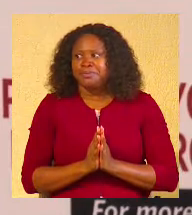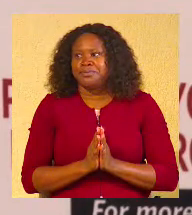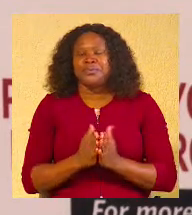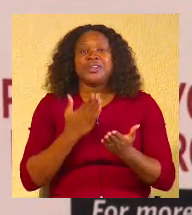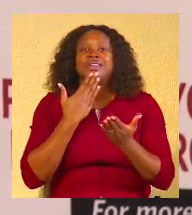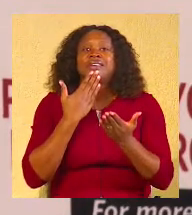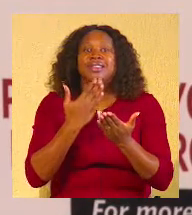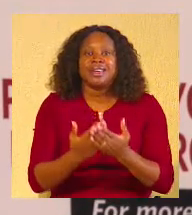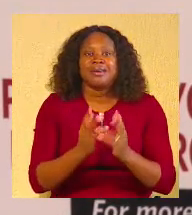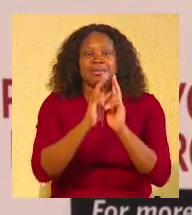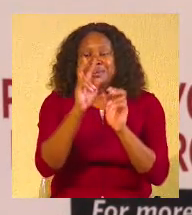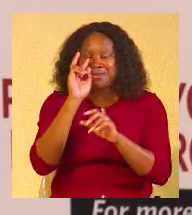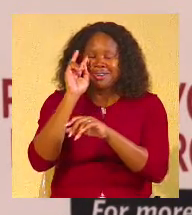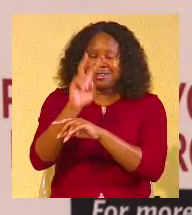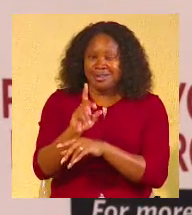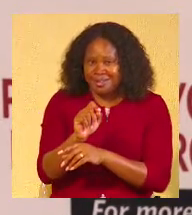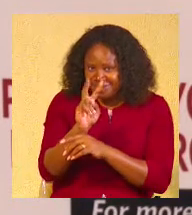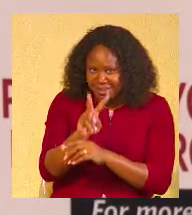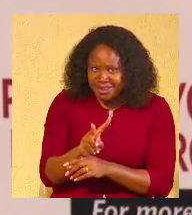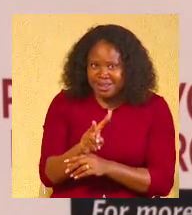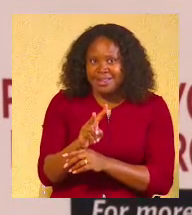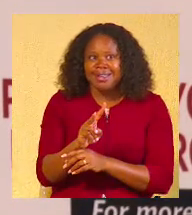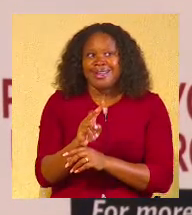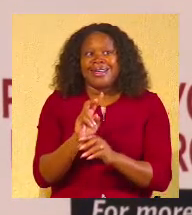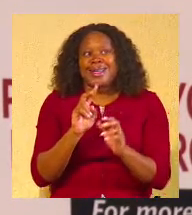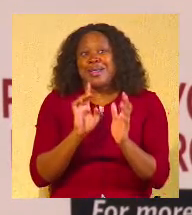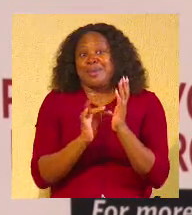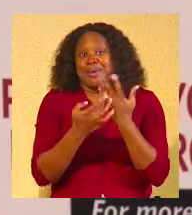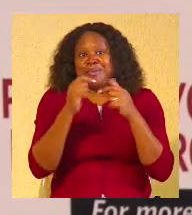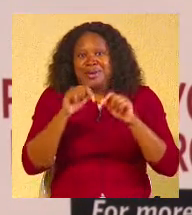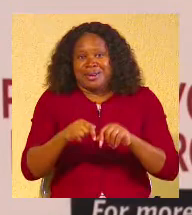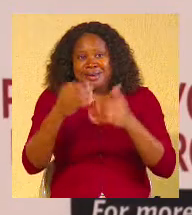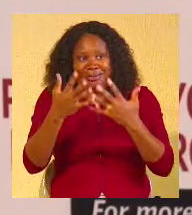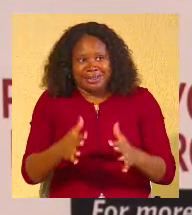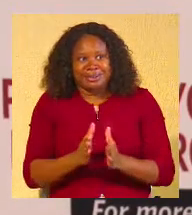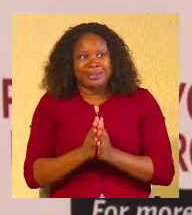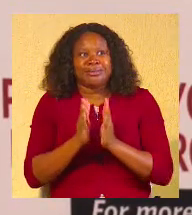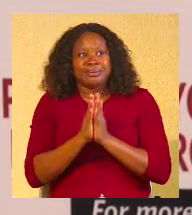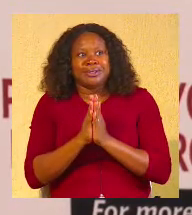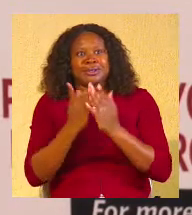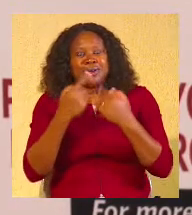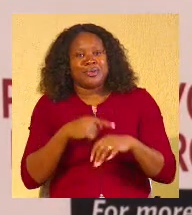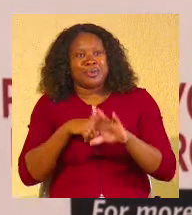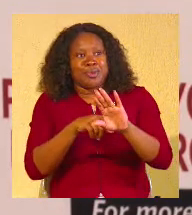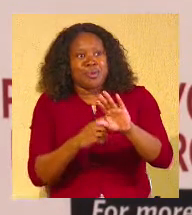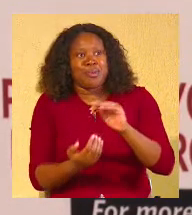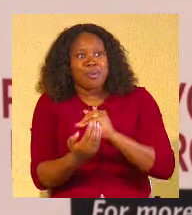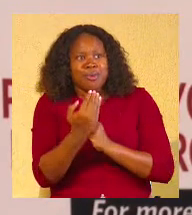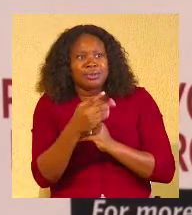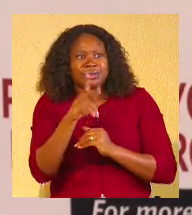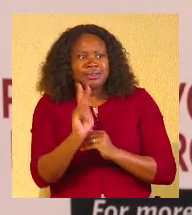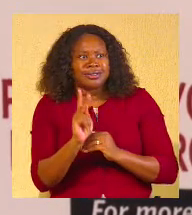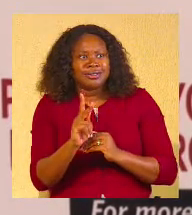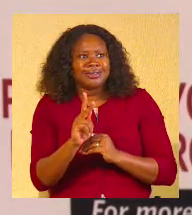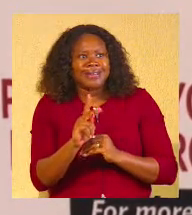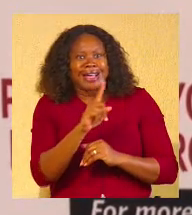to thank our viewers at home. We've come to the end of today's session. Please join us again tomorrow morning at